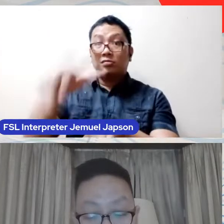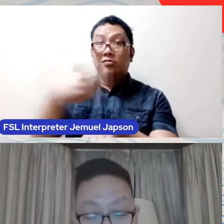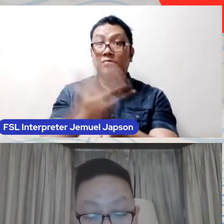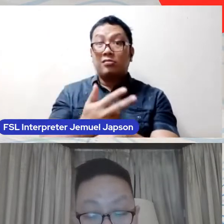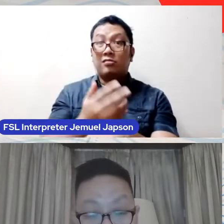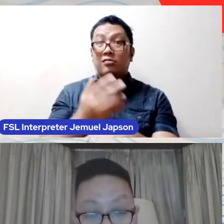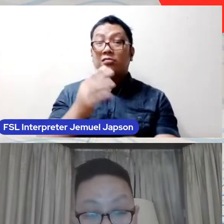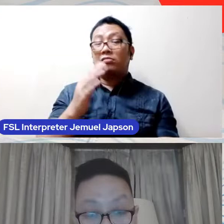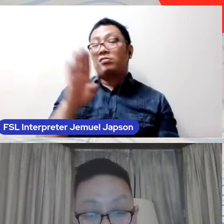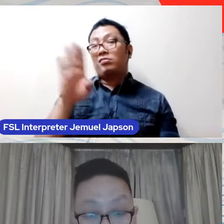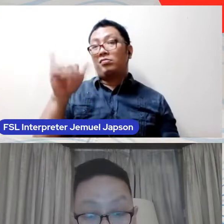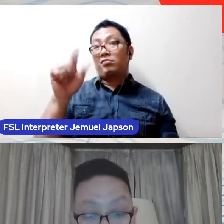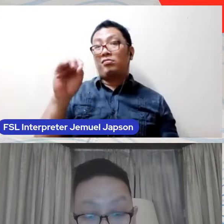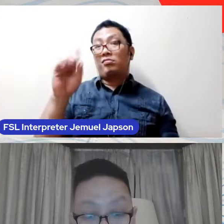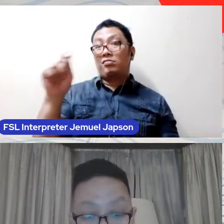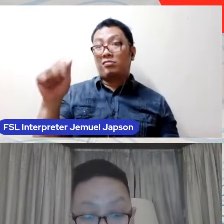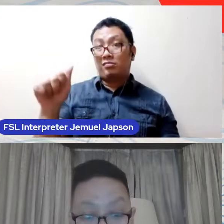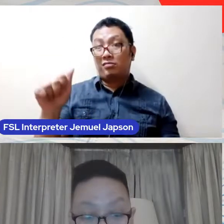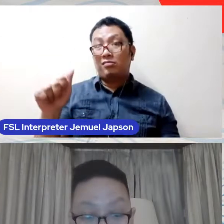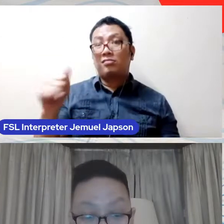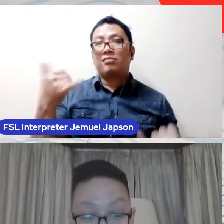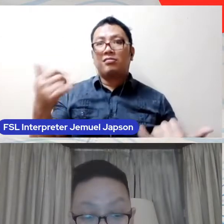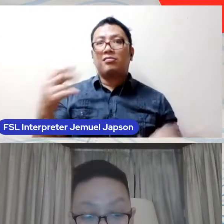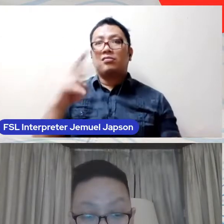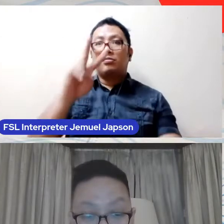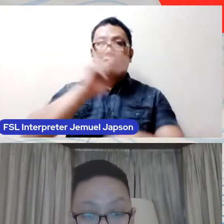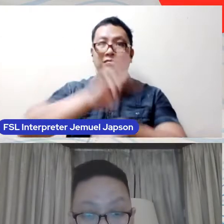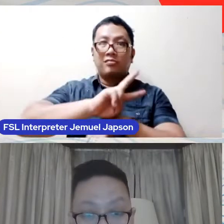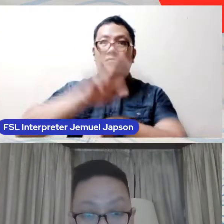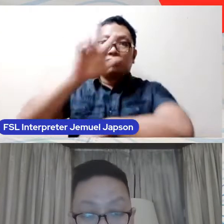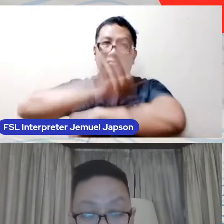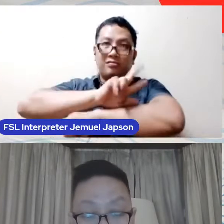balota. Ngayon 2 to 3 days na.